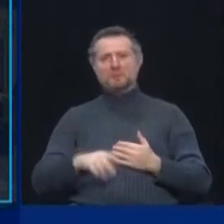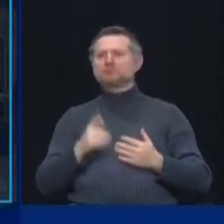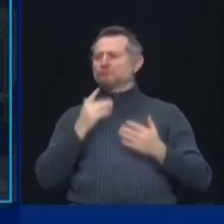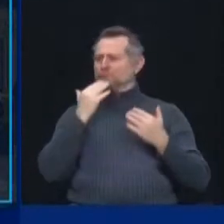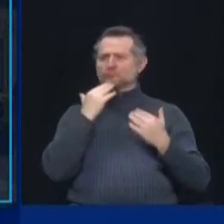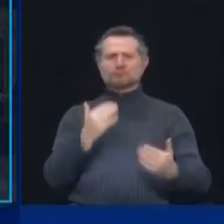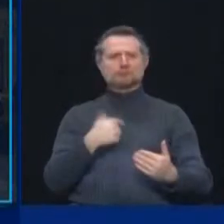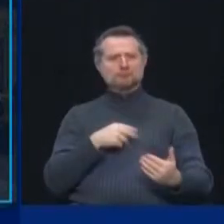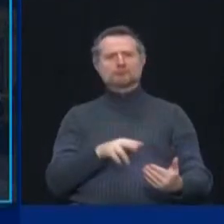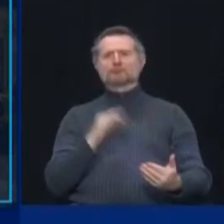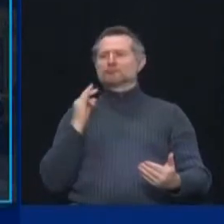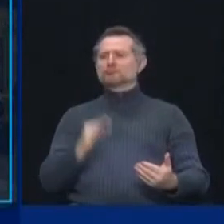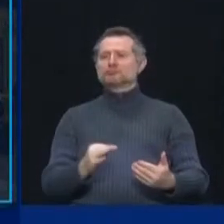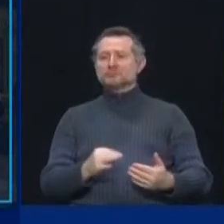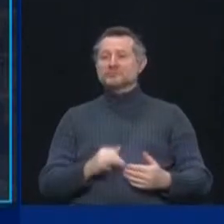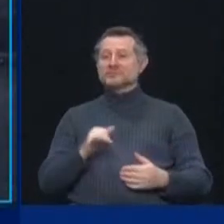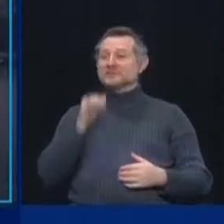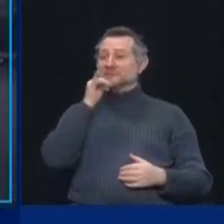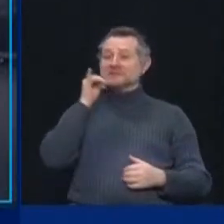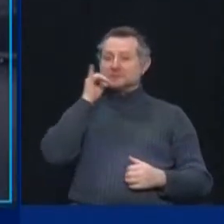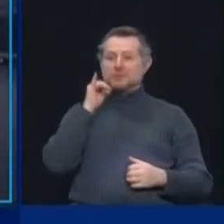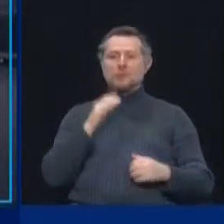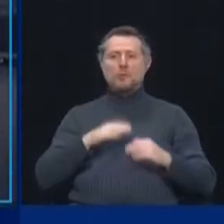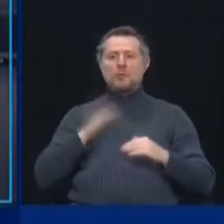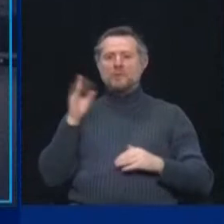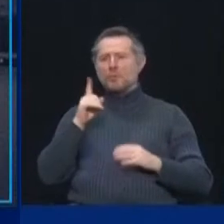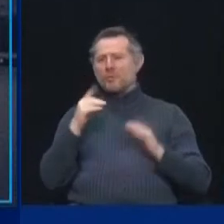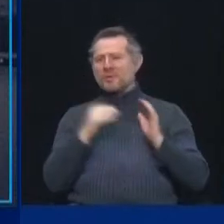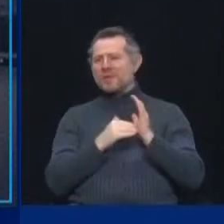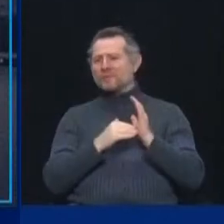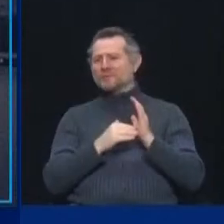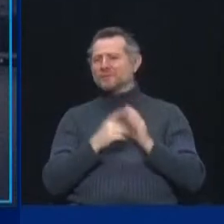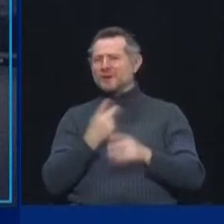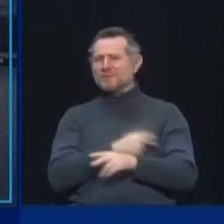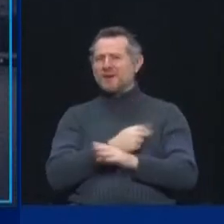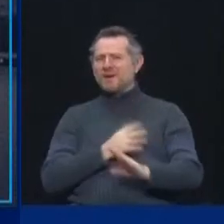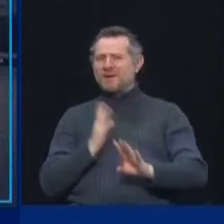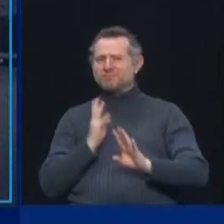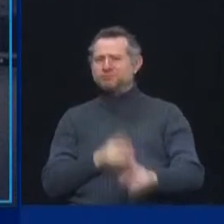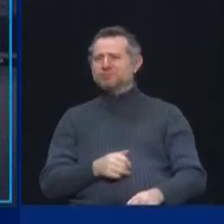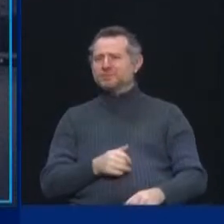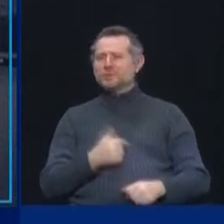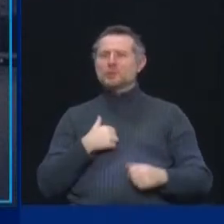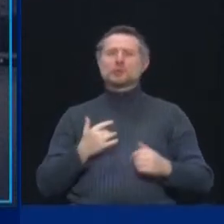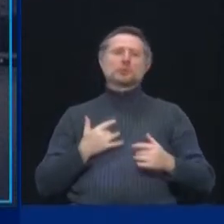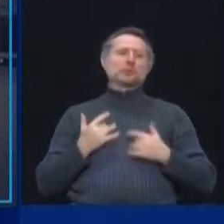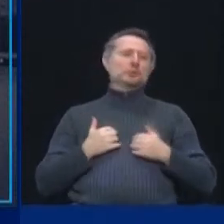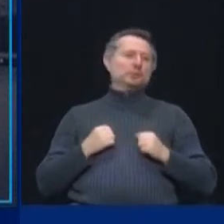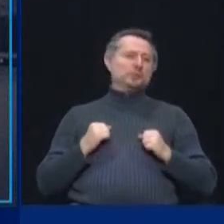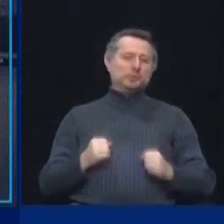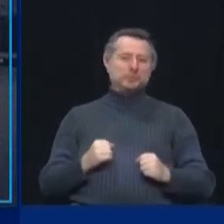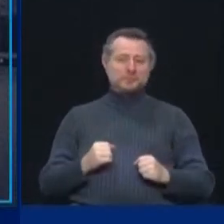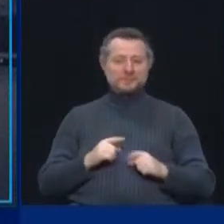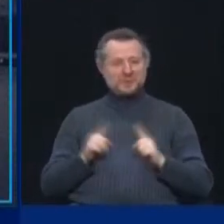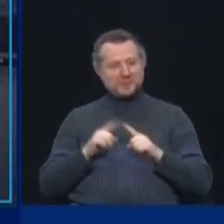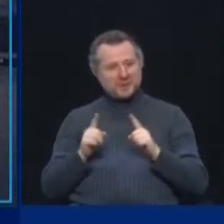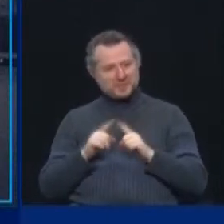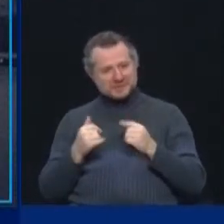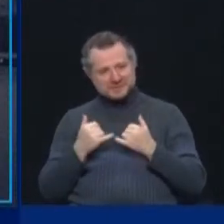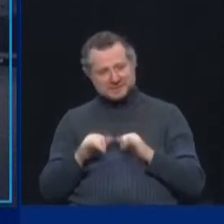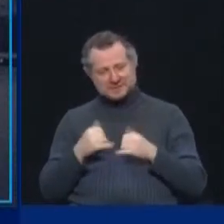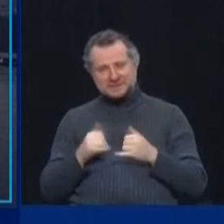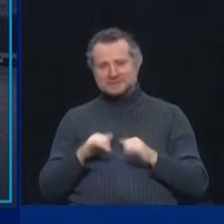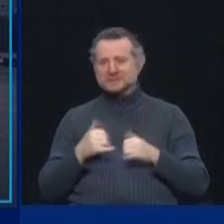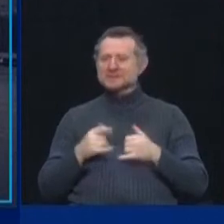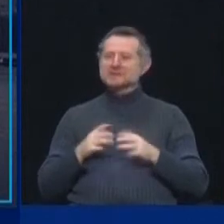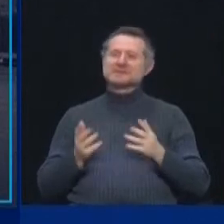Just yesterday, over 1,000 people got a vaccine, so we're excited about that. But we have a lot more work to do.